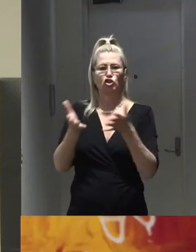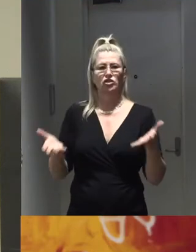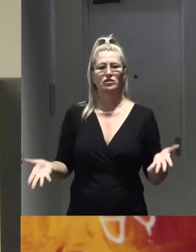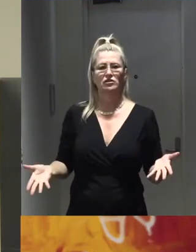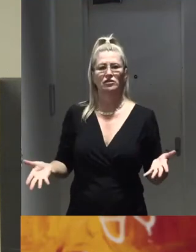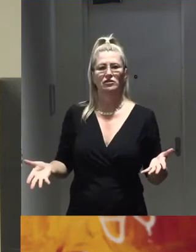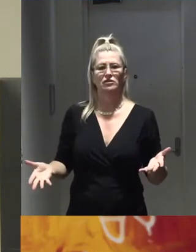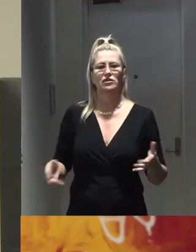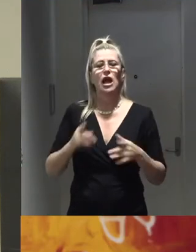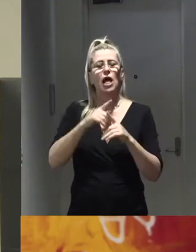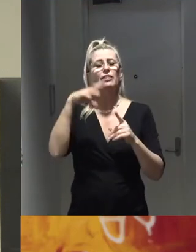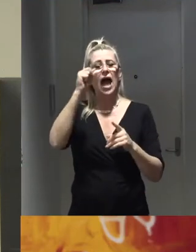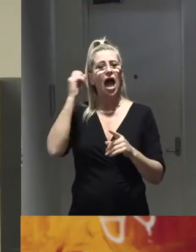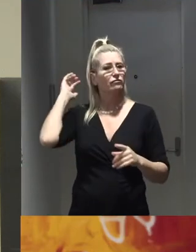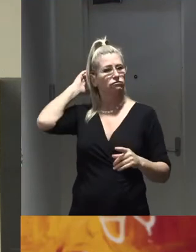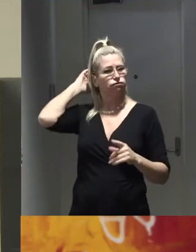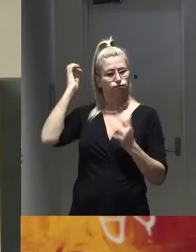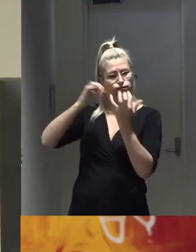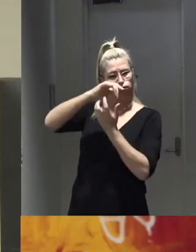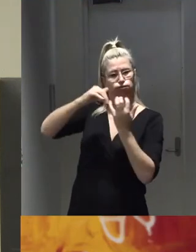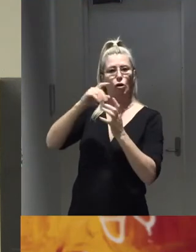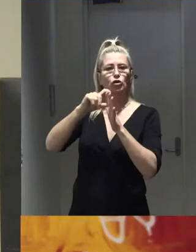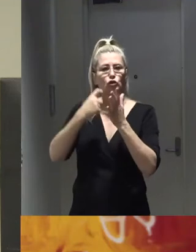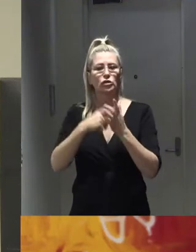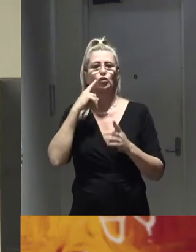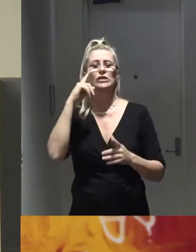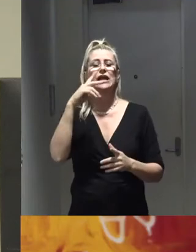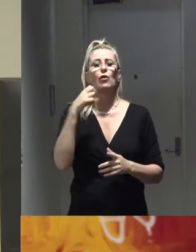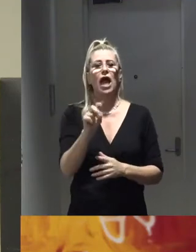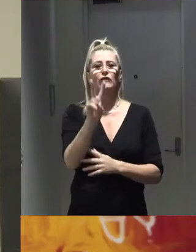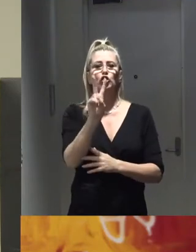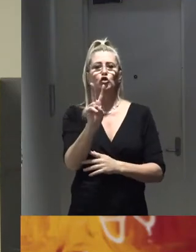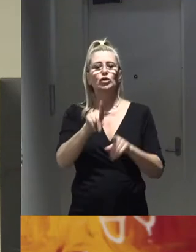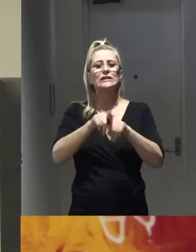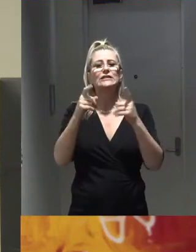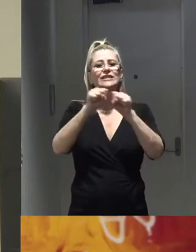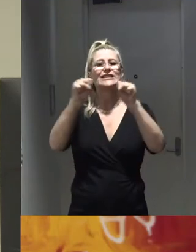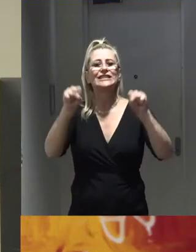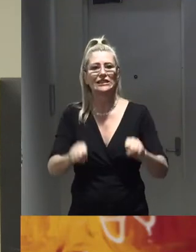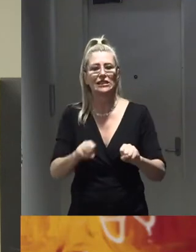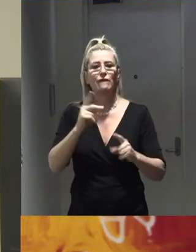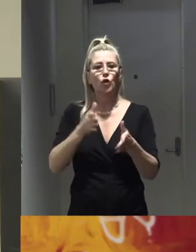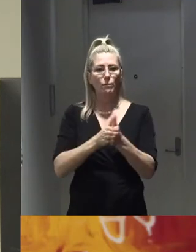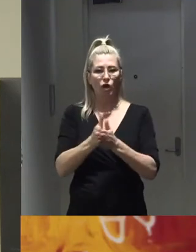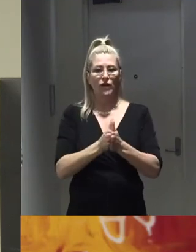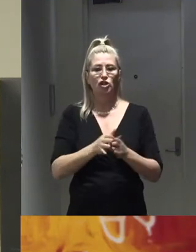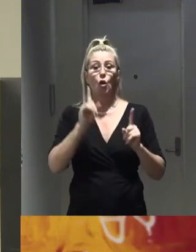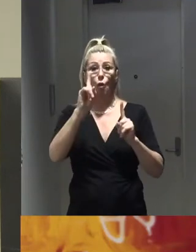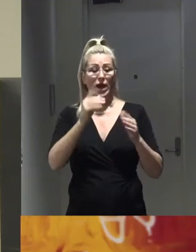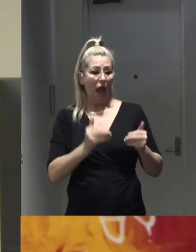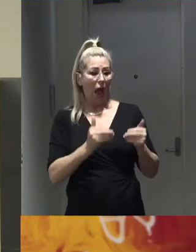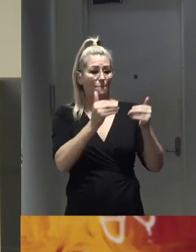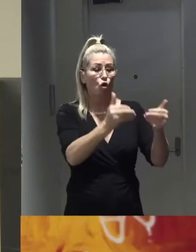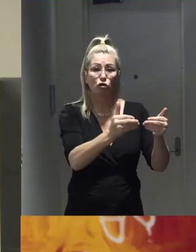Prominent neurological theories posit we have two fundamental motivational systems: an approach type system and